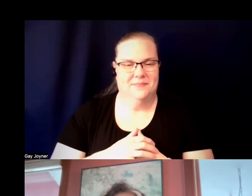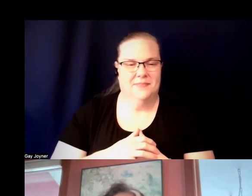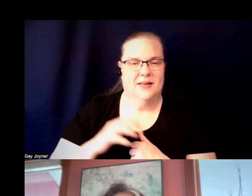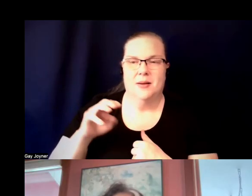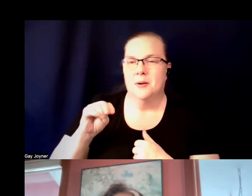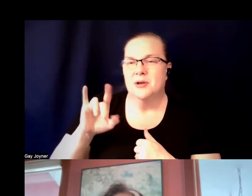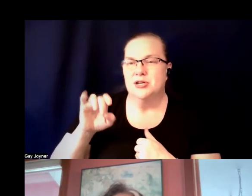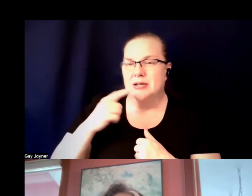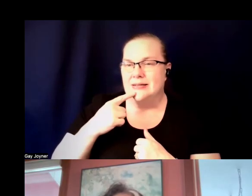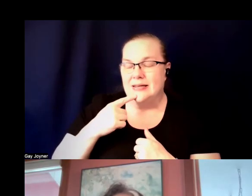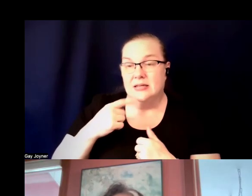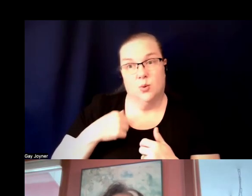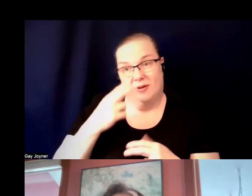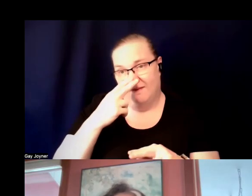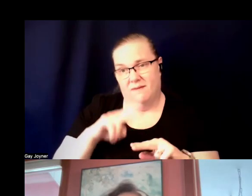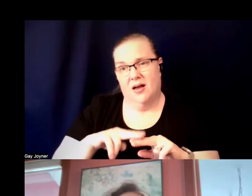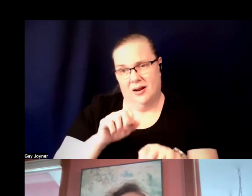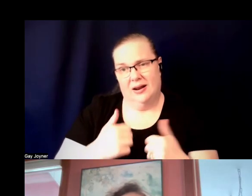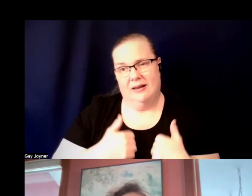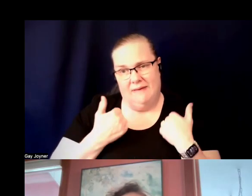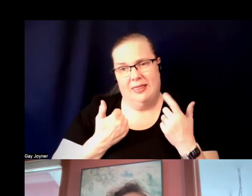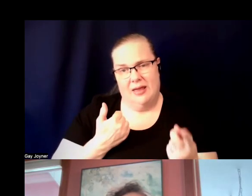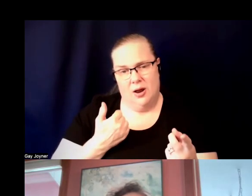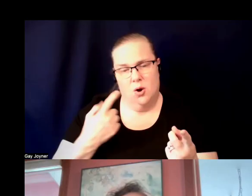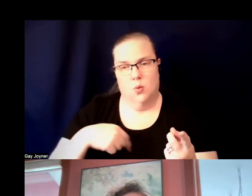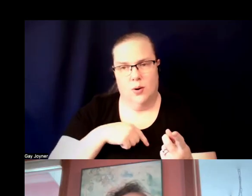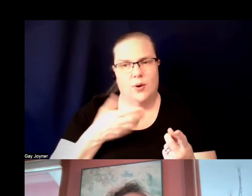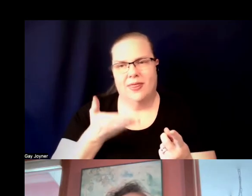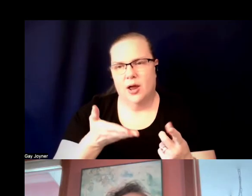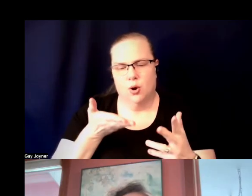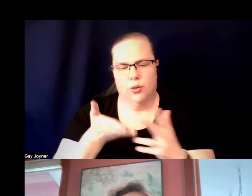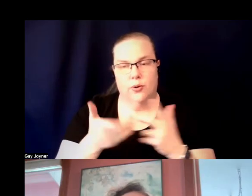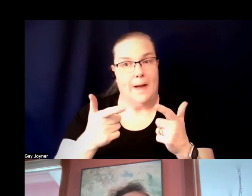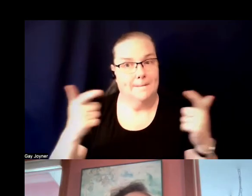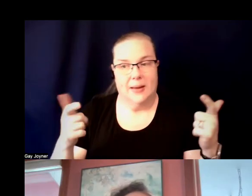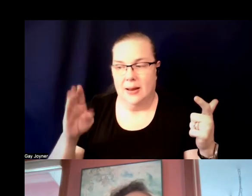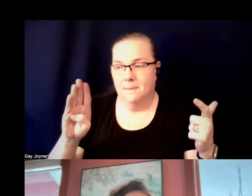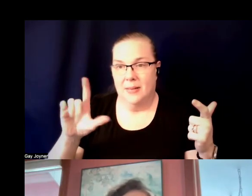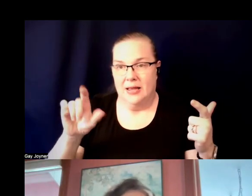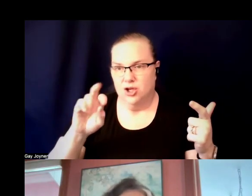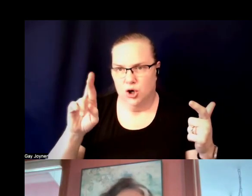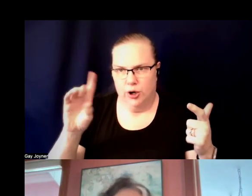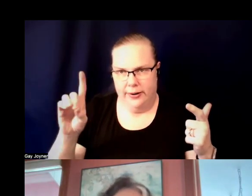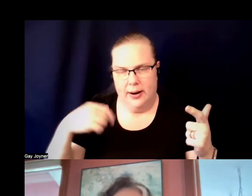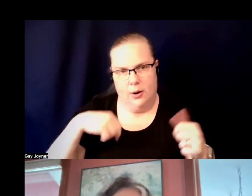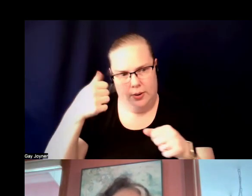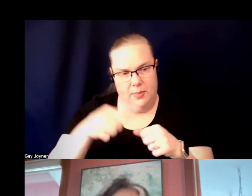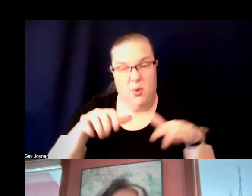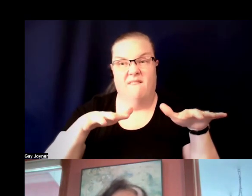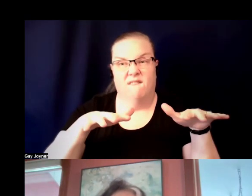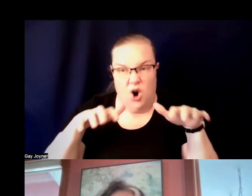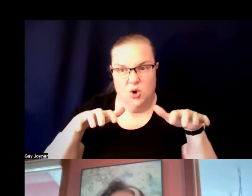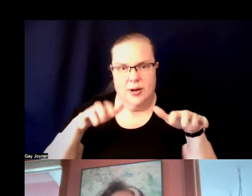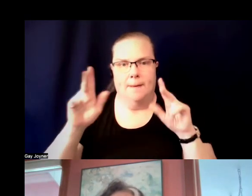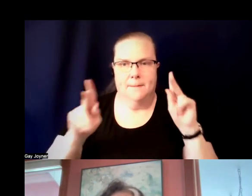living there especially, and we were there during the big blizzard. I just remember it all freezing over and people Mm. walking across